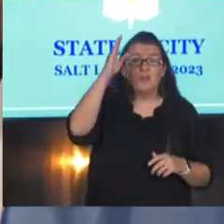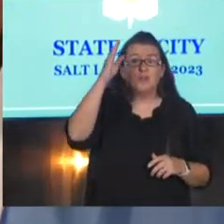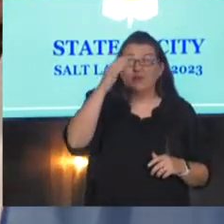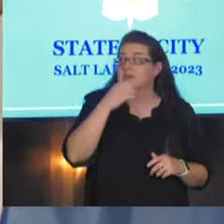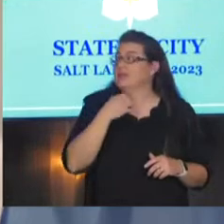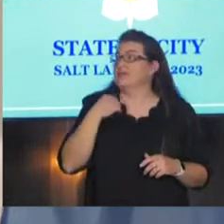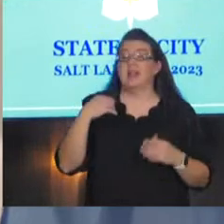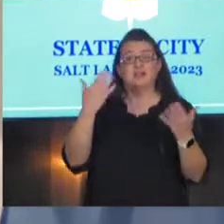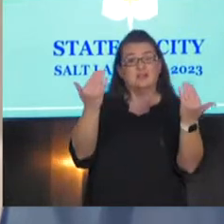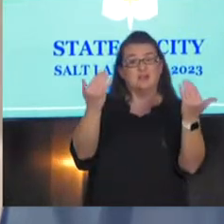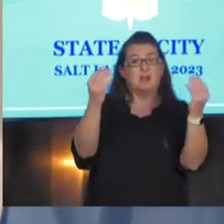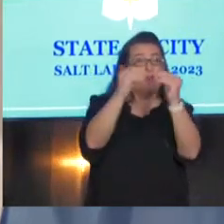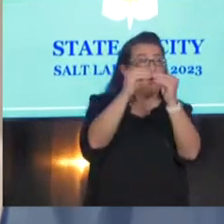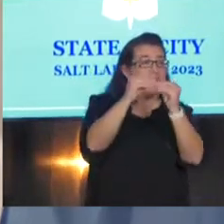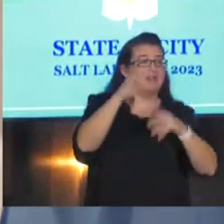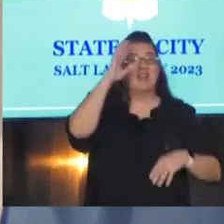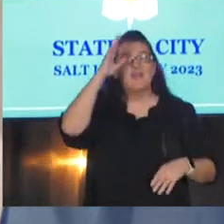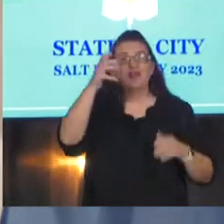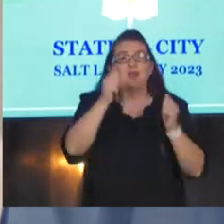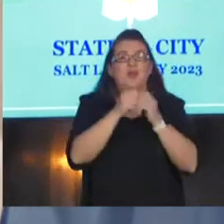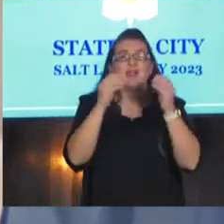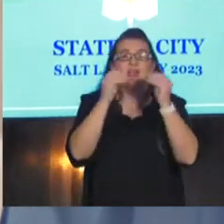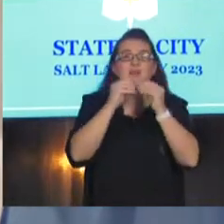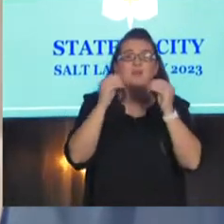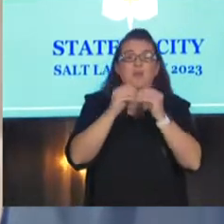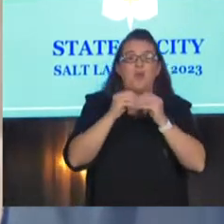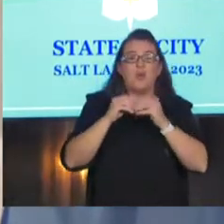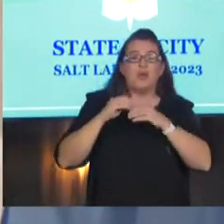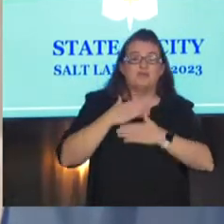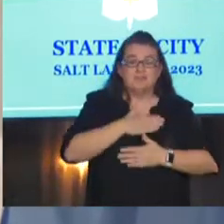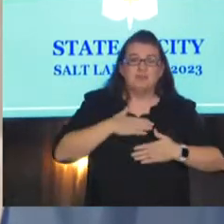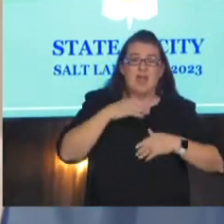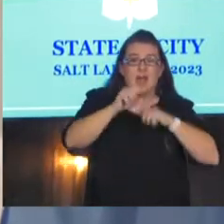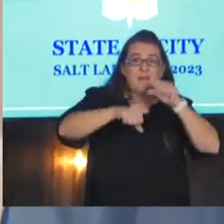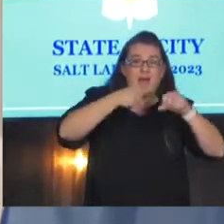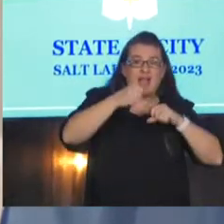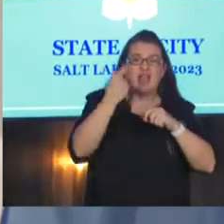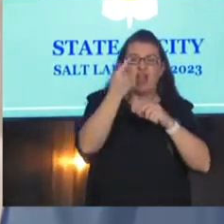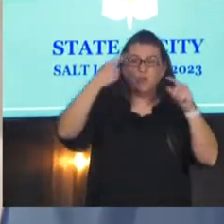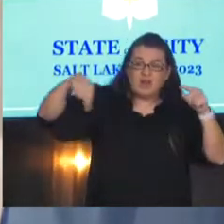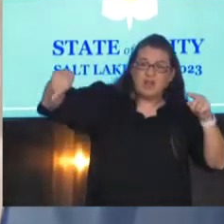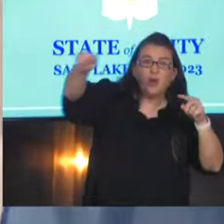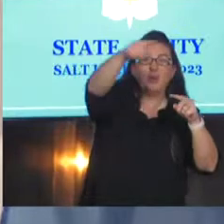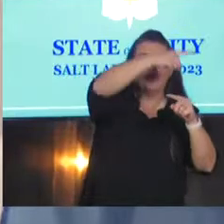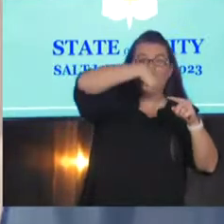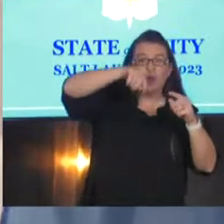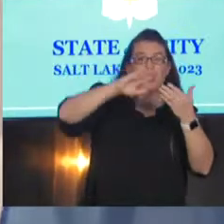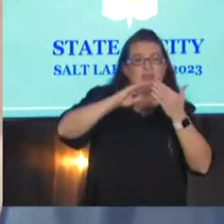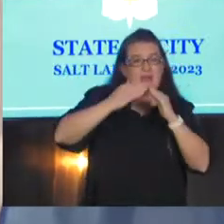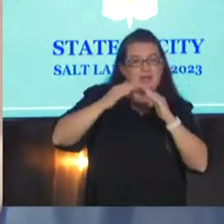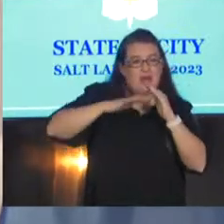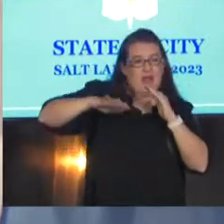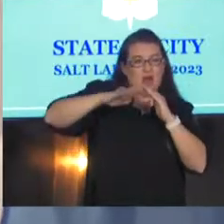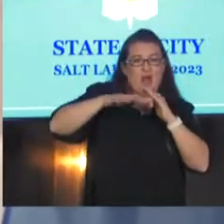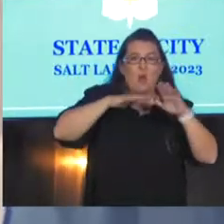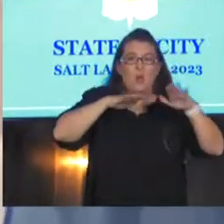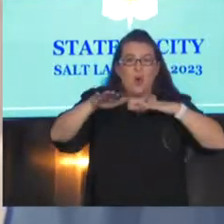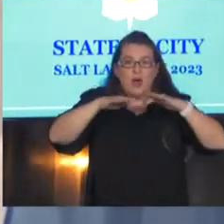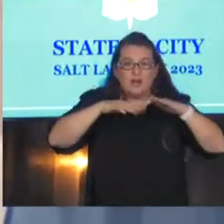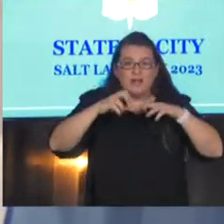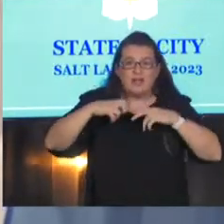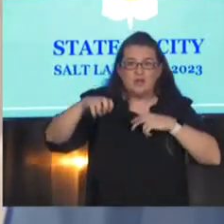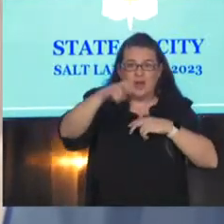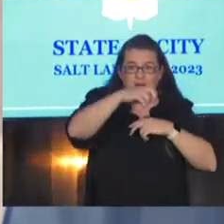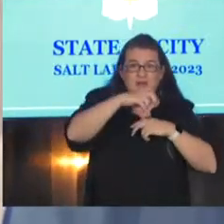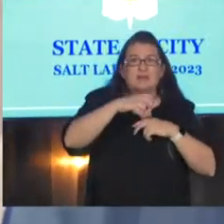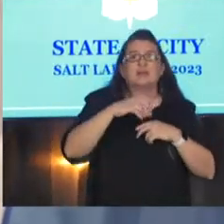Hold on, there's more. A future with more recreational bike paths, a green loop around downtown, and walking trails. A future